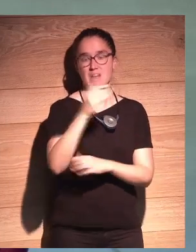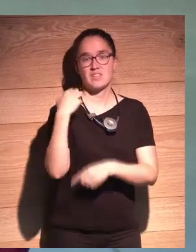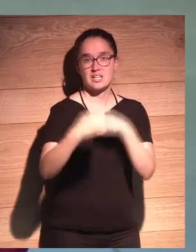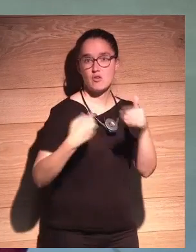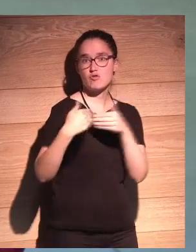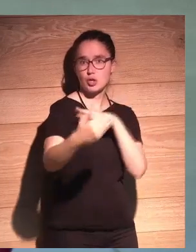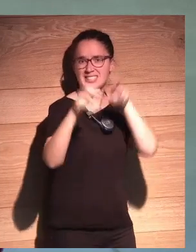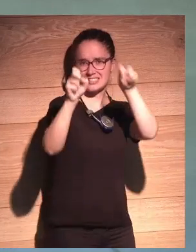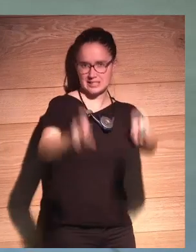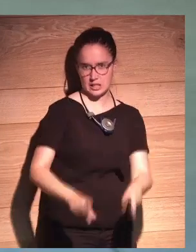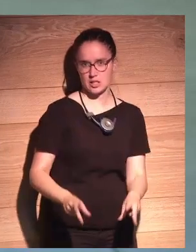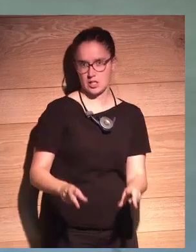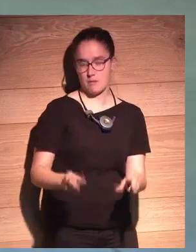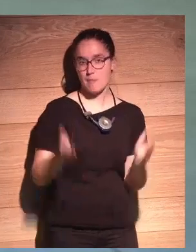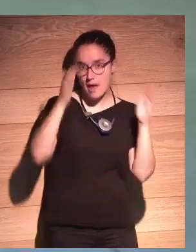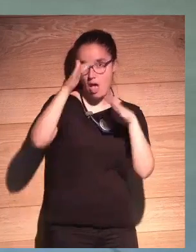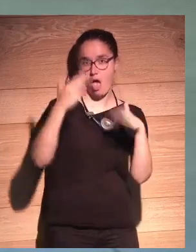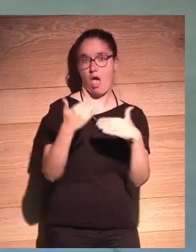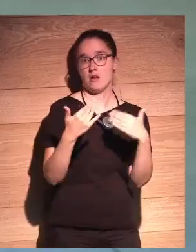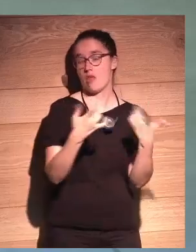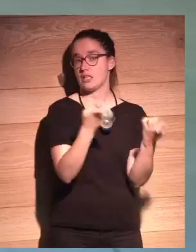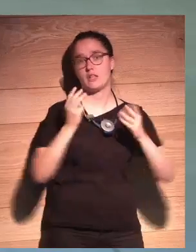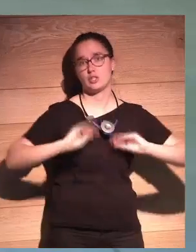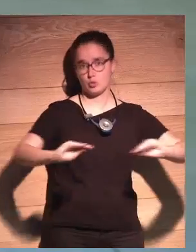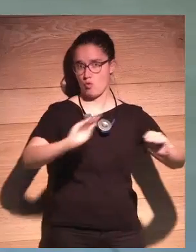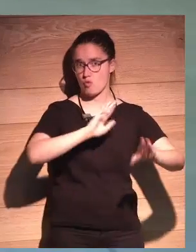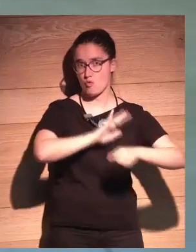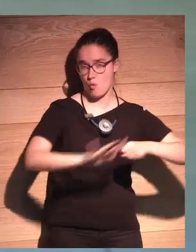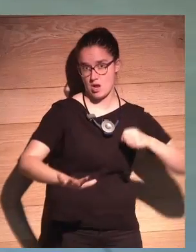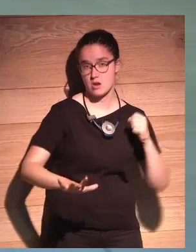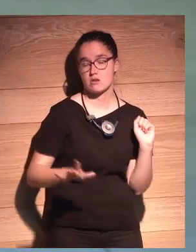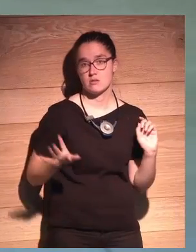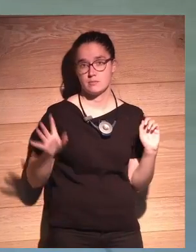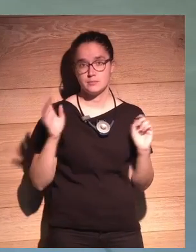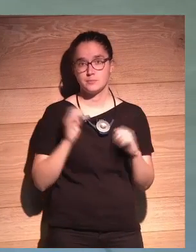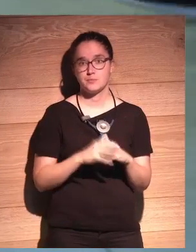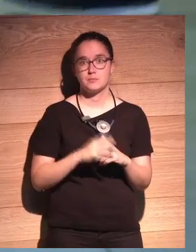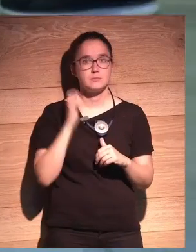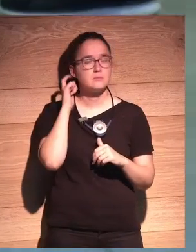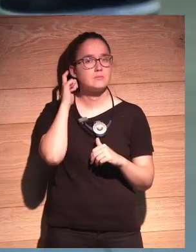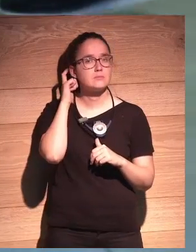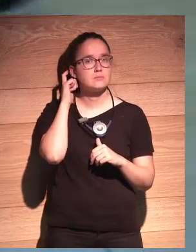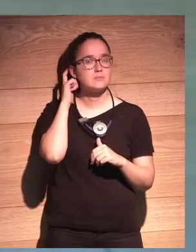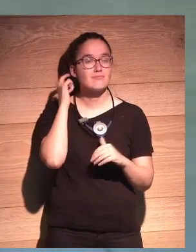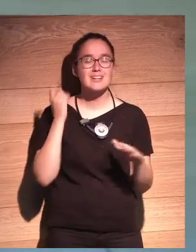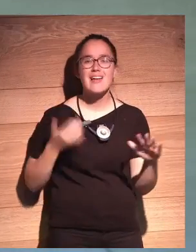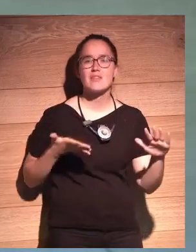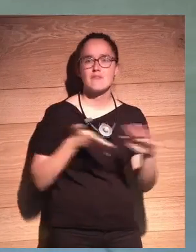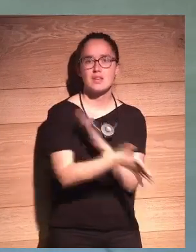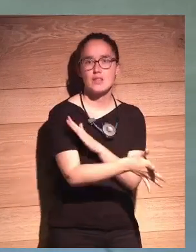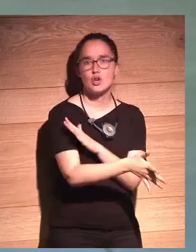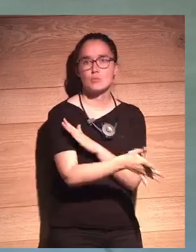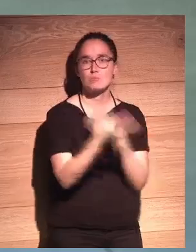without putting at risk the needs of future generations to satisfy their own